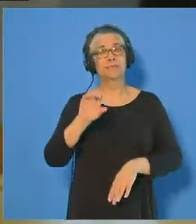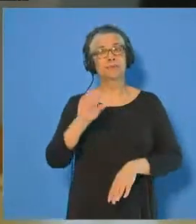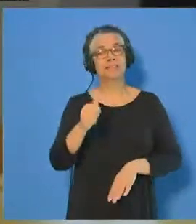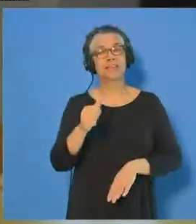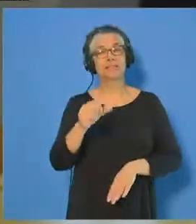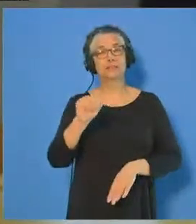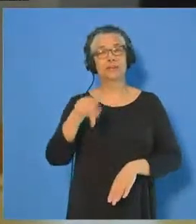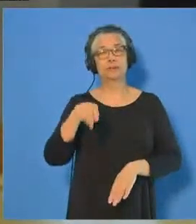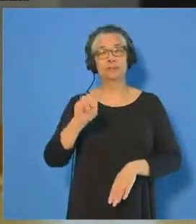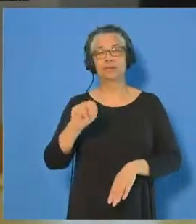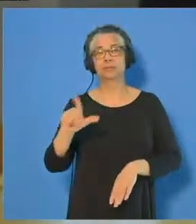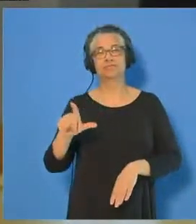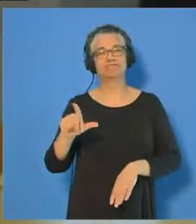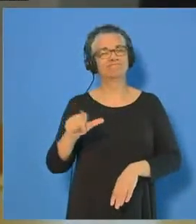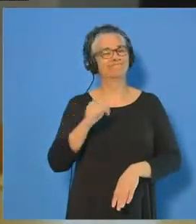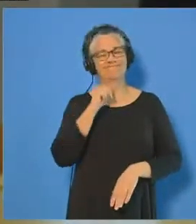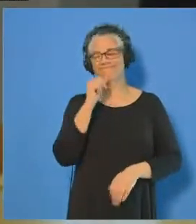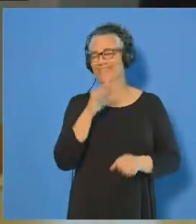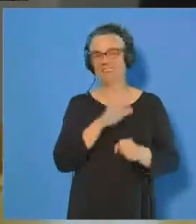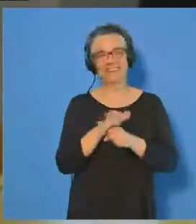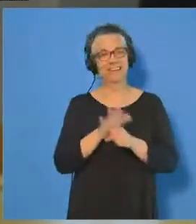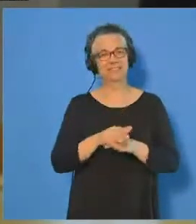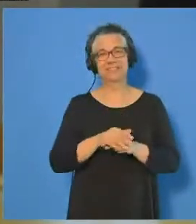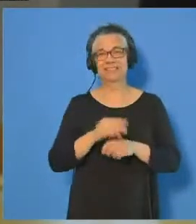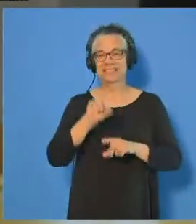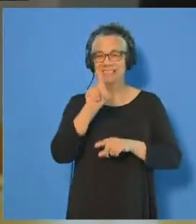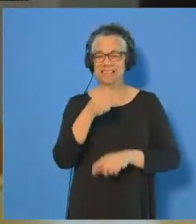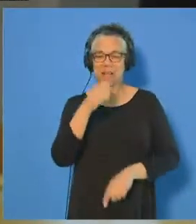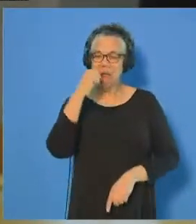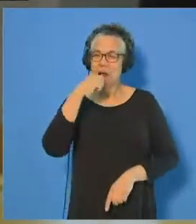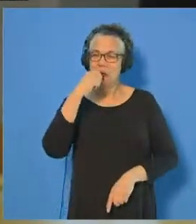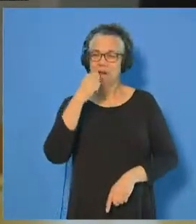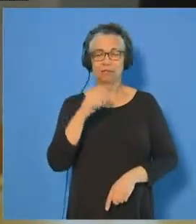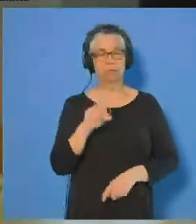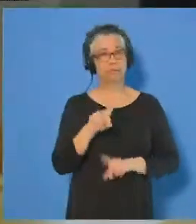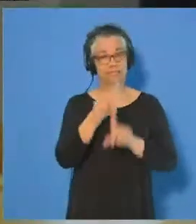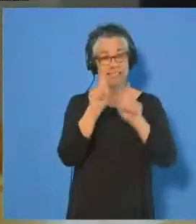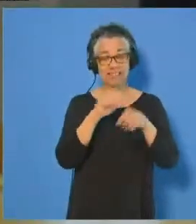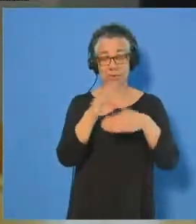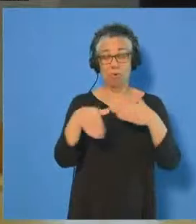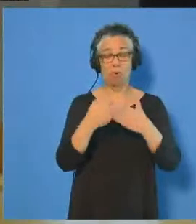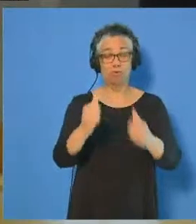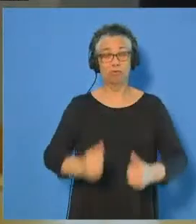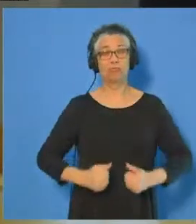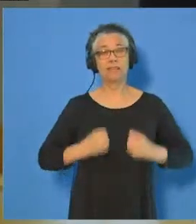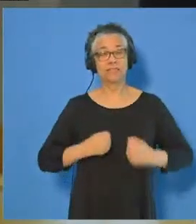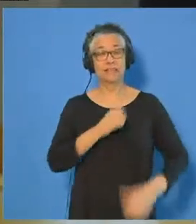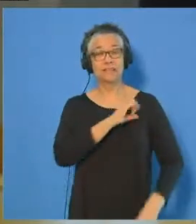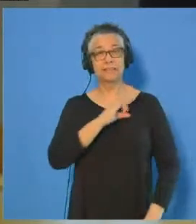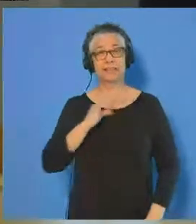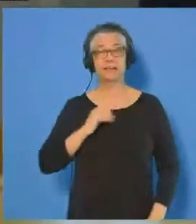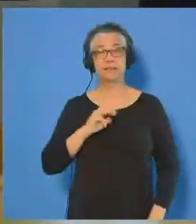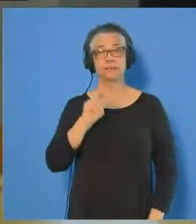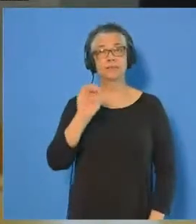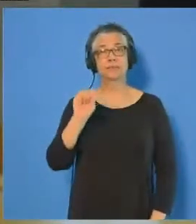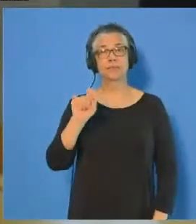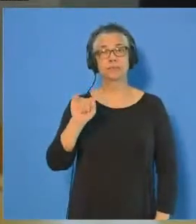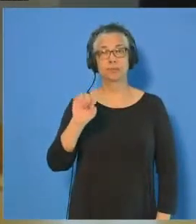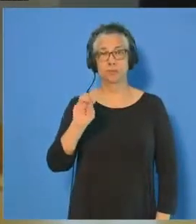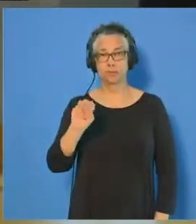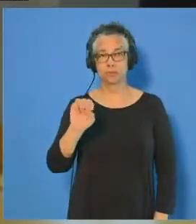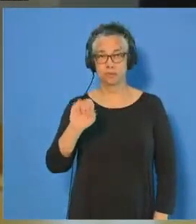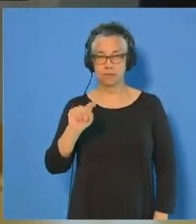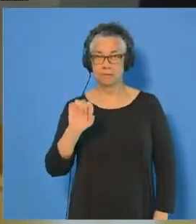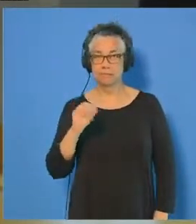we simply did not have enough testing swabs and VTM to be able to test all of the residents and staff at Westmeath. Public health